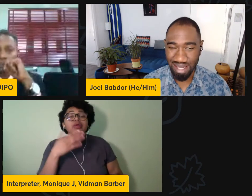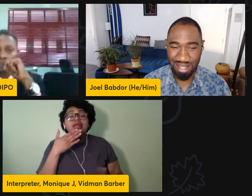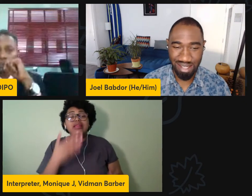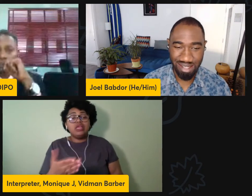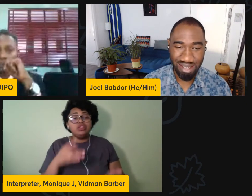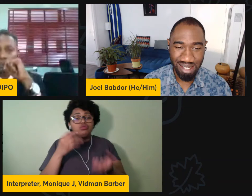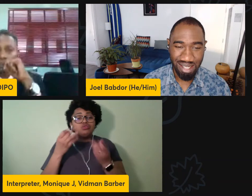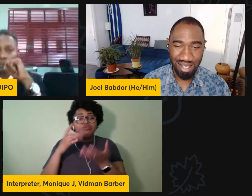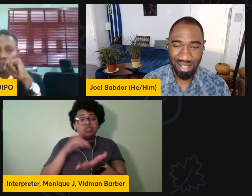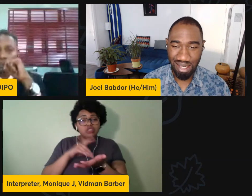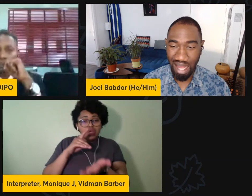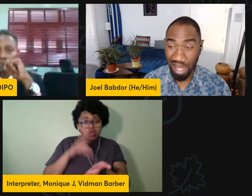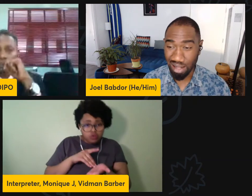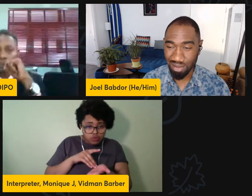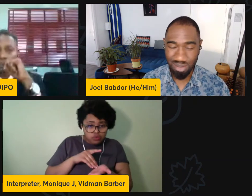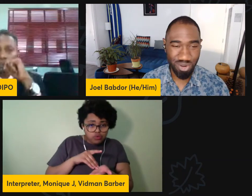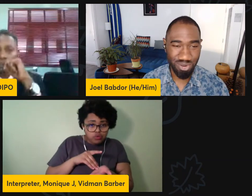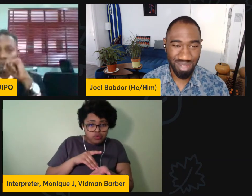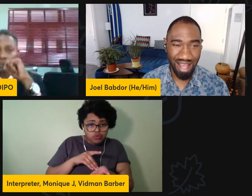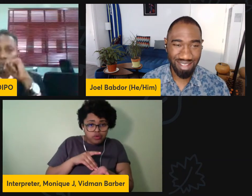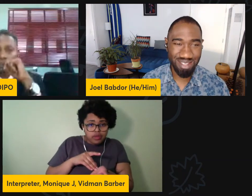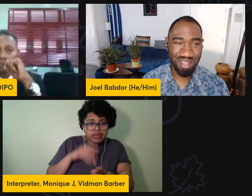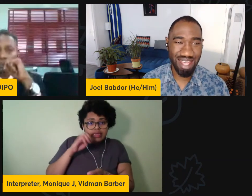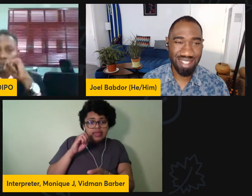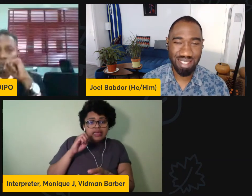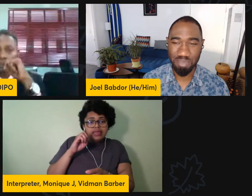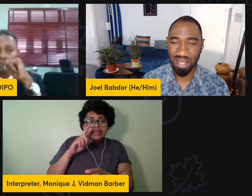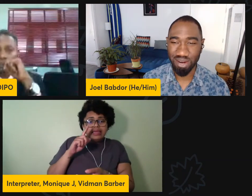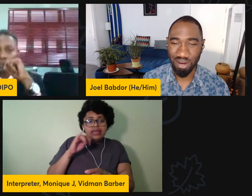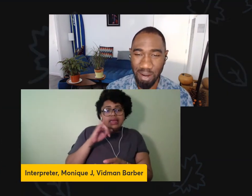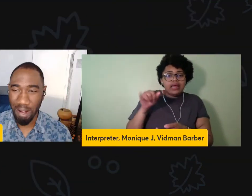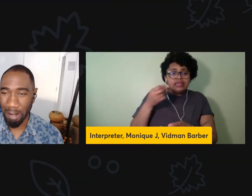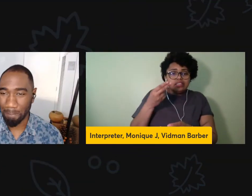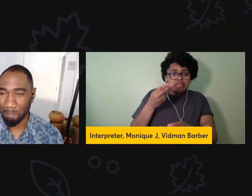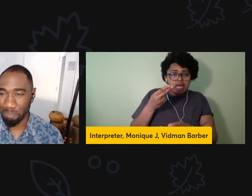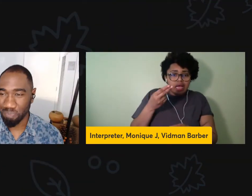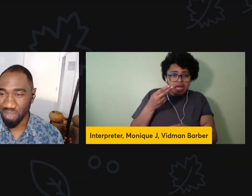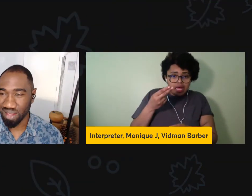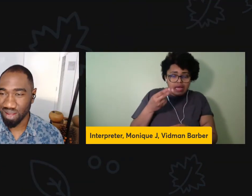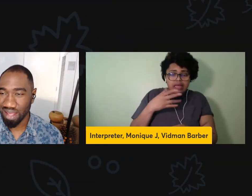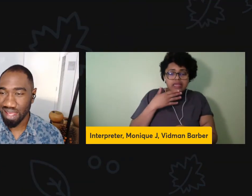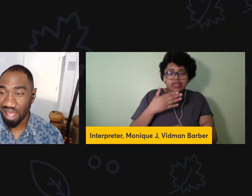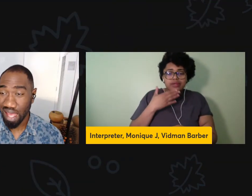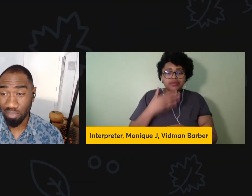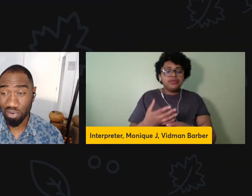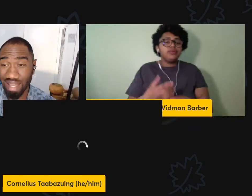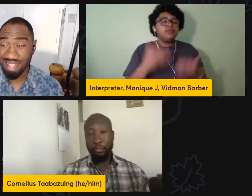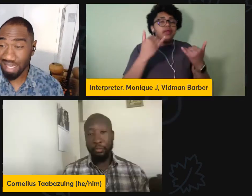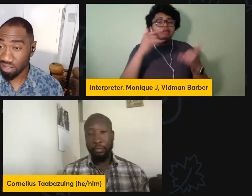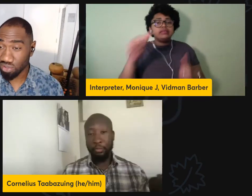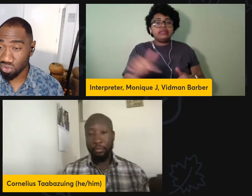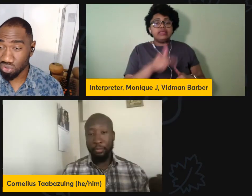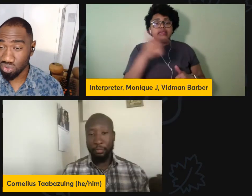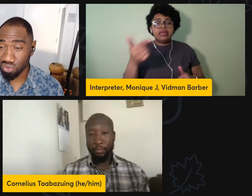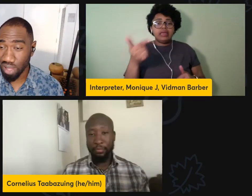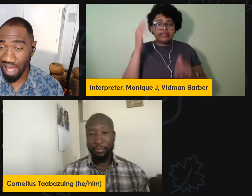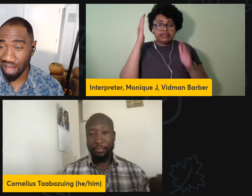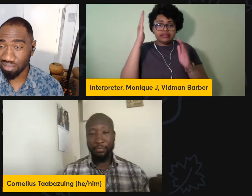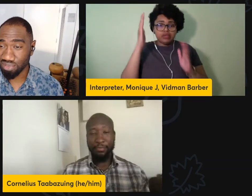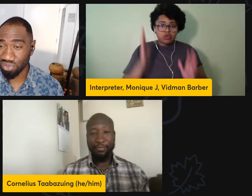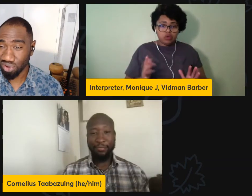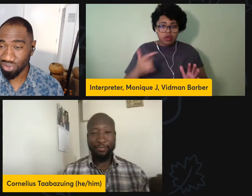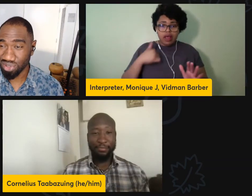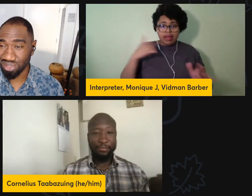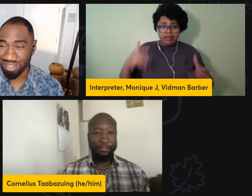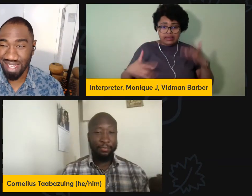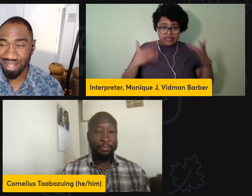Oladipo. And I'll go now to the next speaker. I'm very excited to